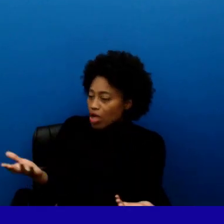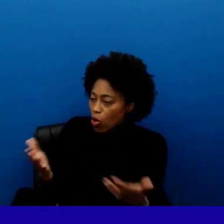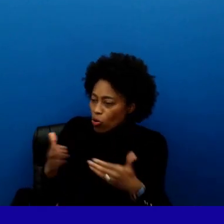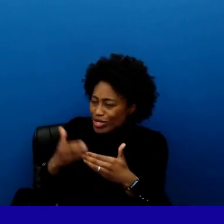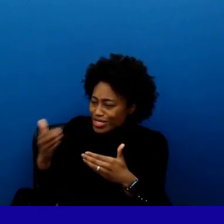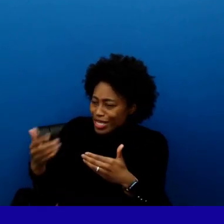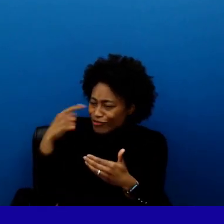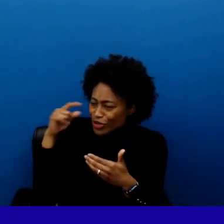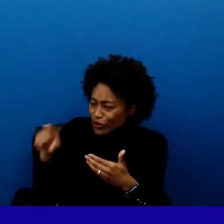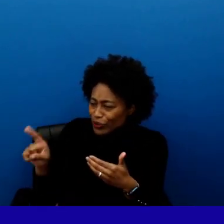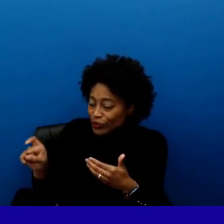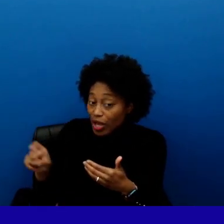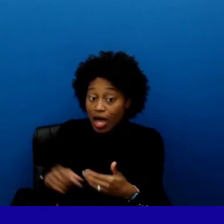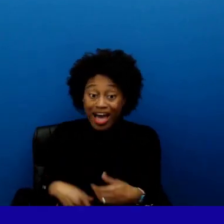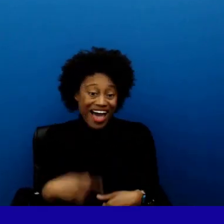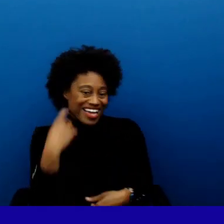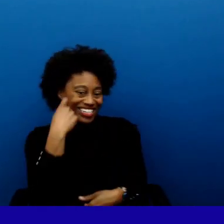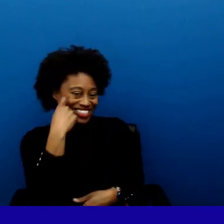So, what's next for you?